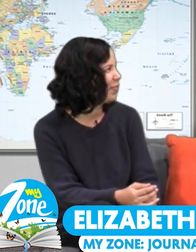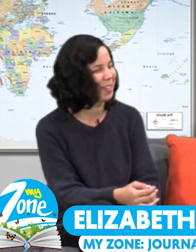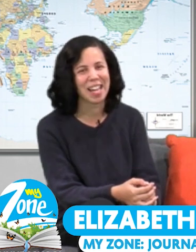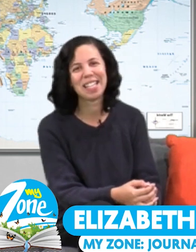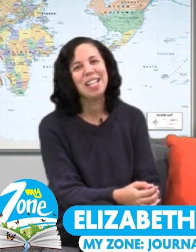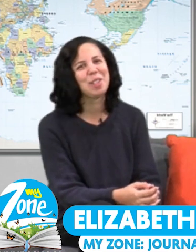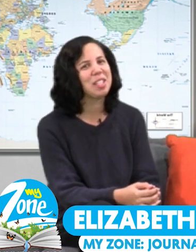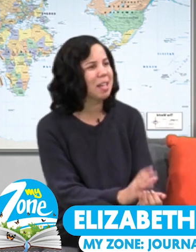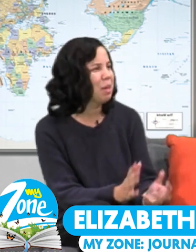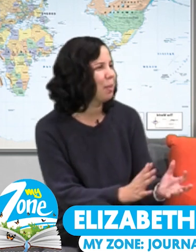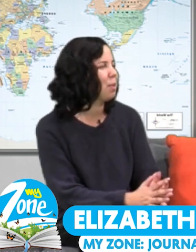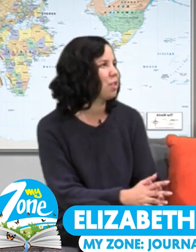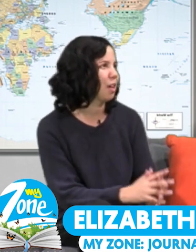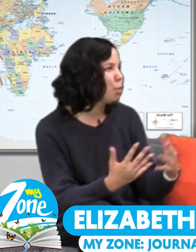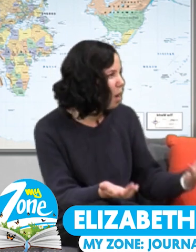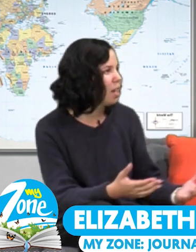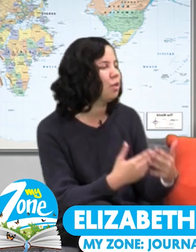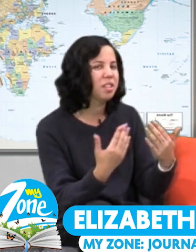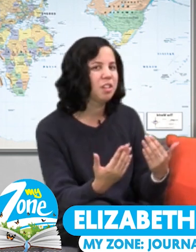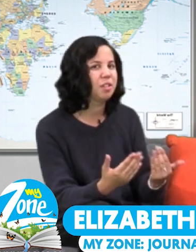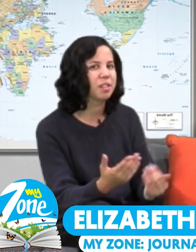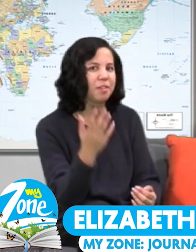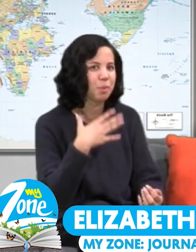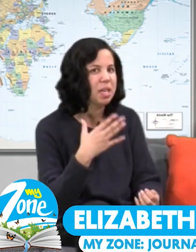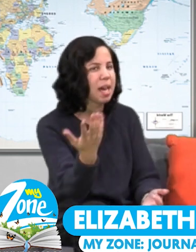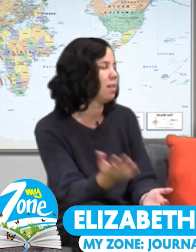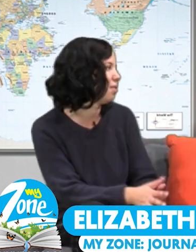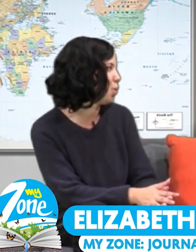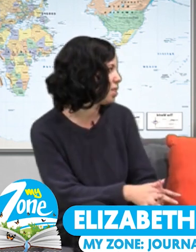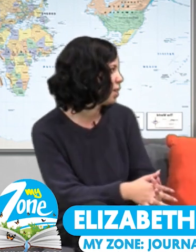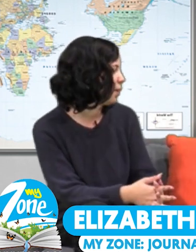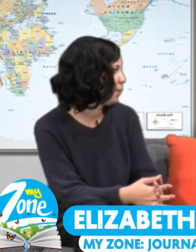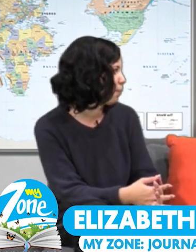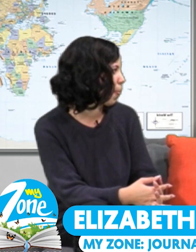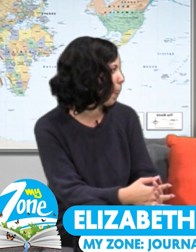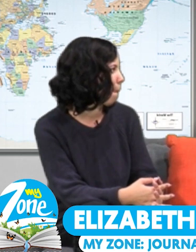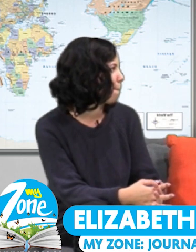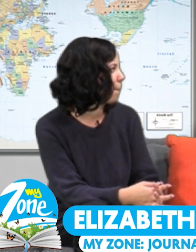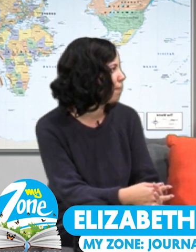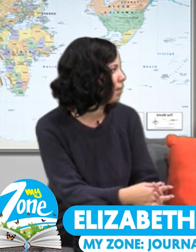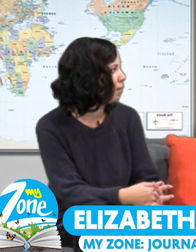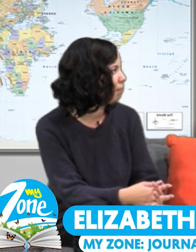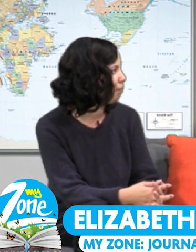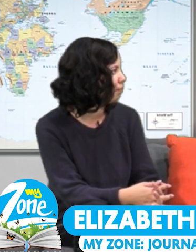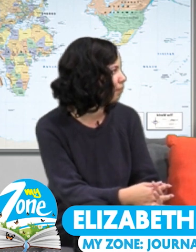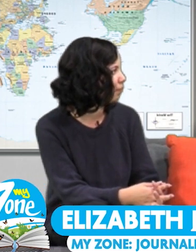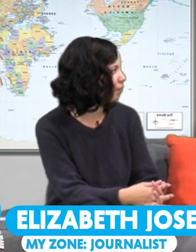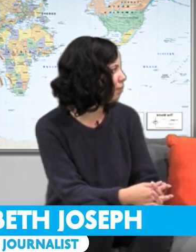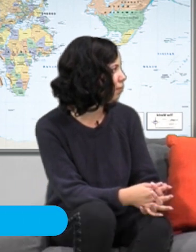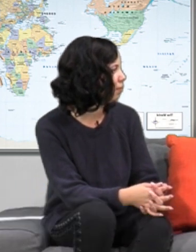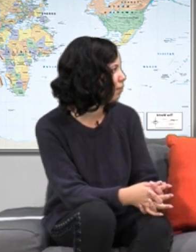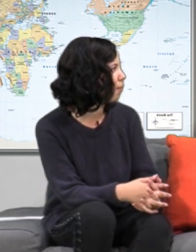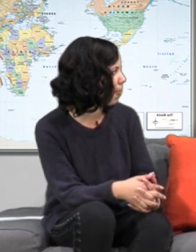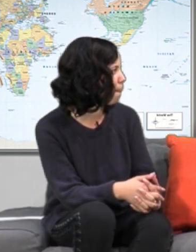you. All right. So just tell me a bit about yourself. Who are you? Just introduce yourself to me and the viewers. My name is Celia, and